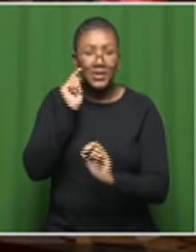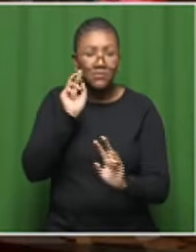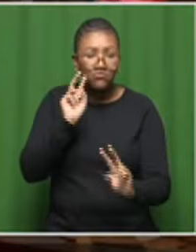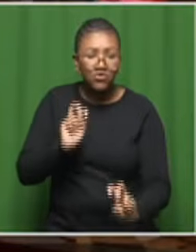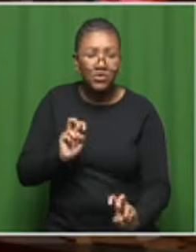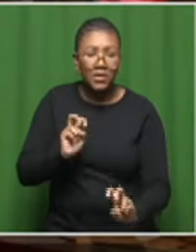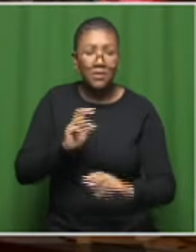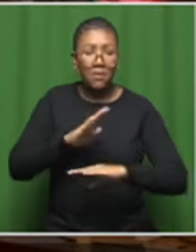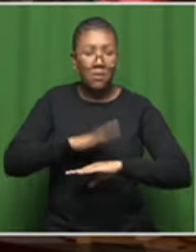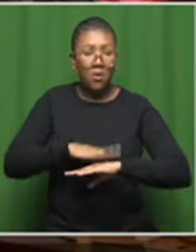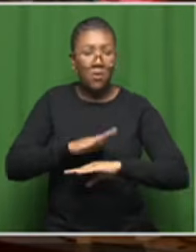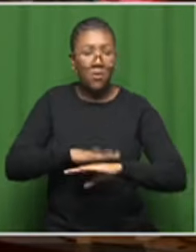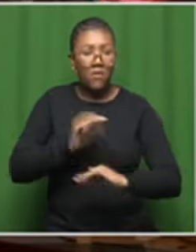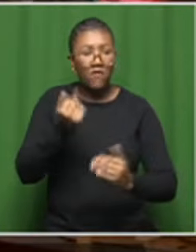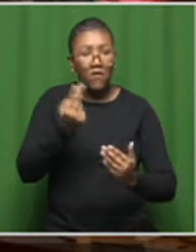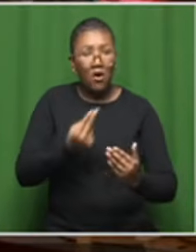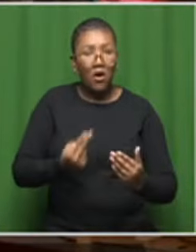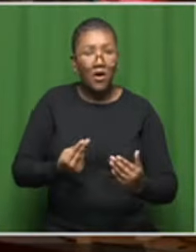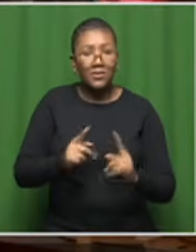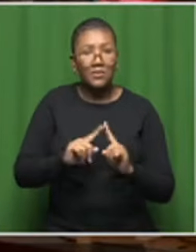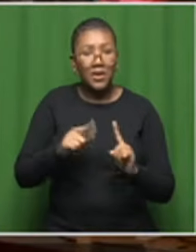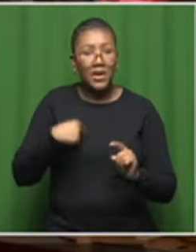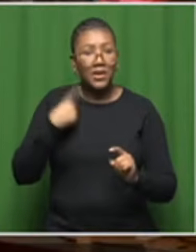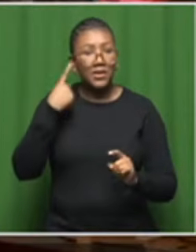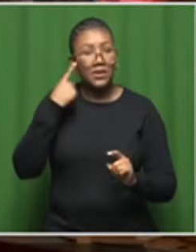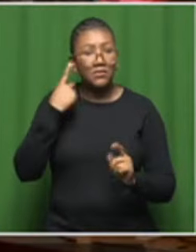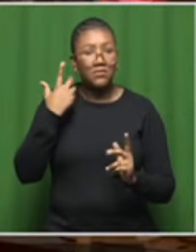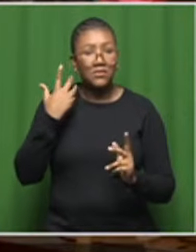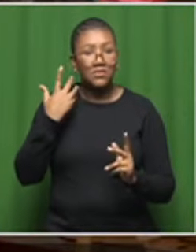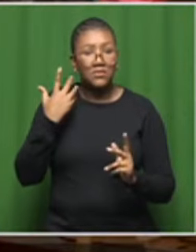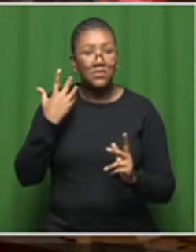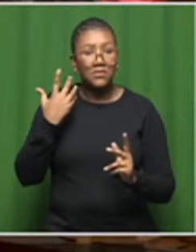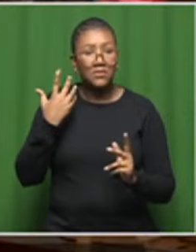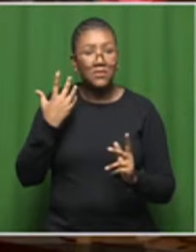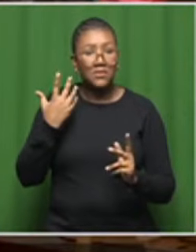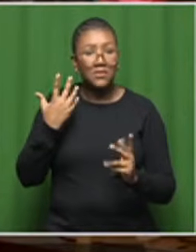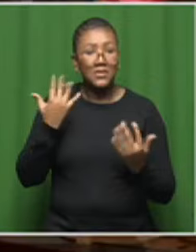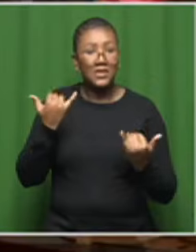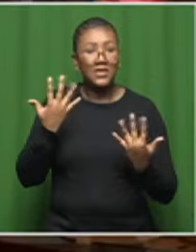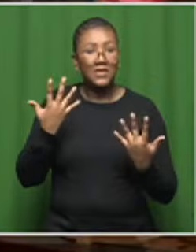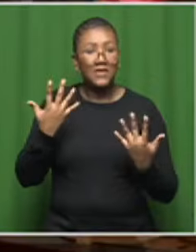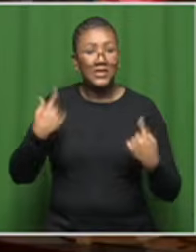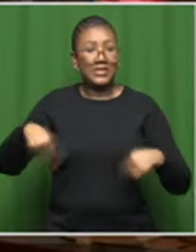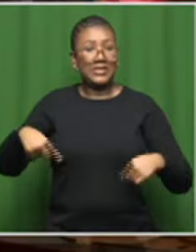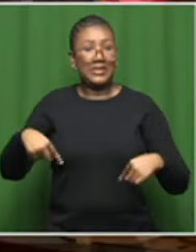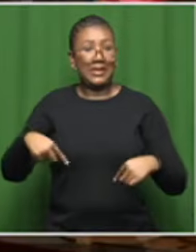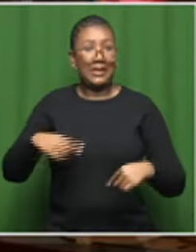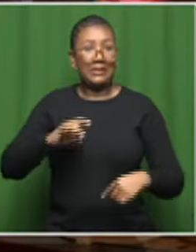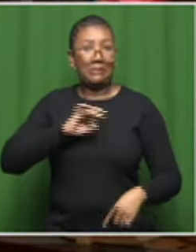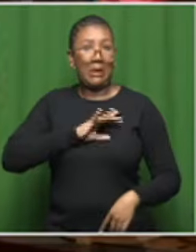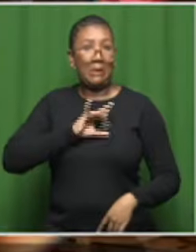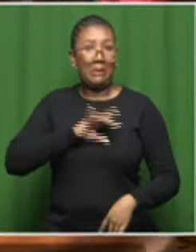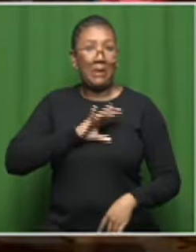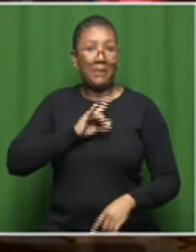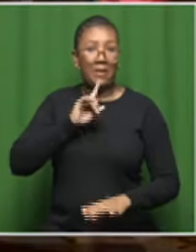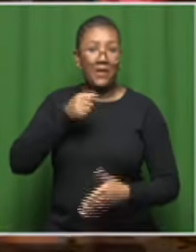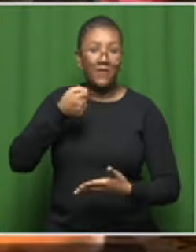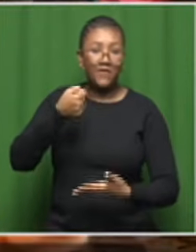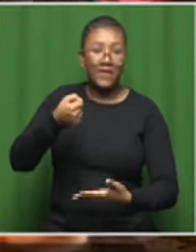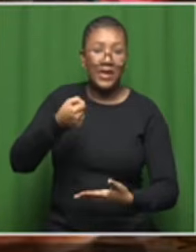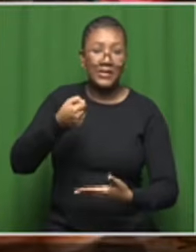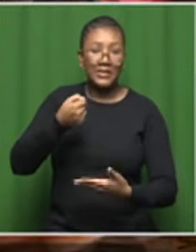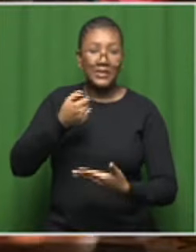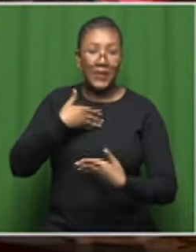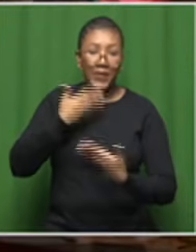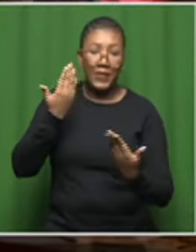I think it's not something that should be like scary or taunting for artists because the talent is there,